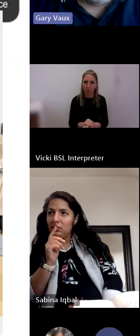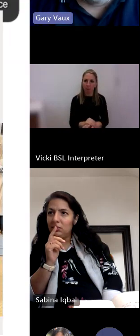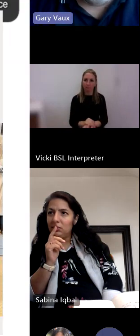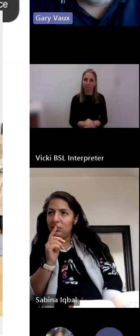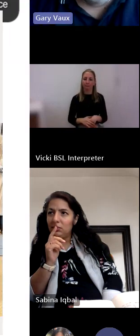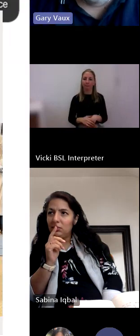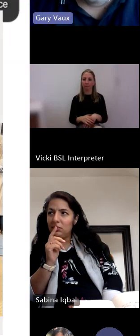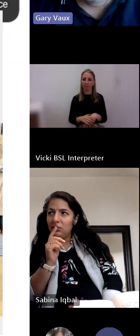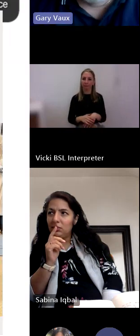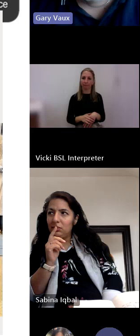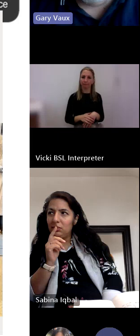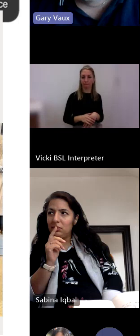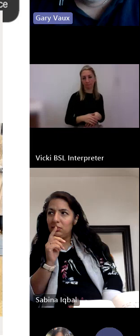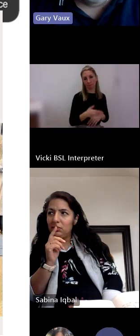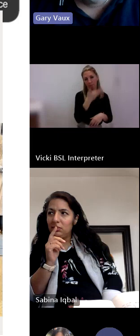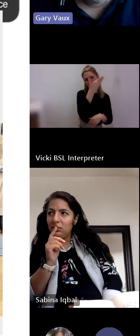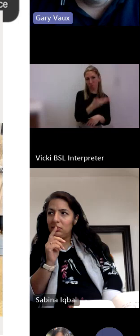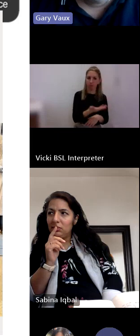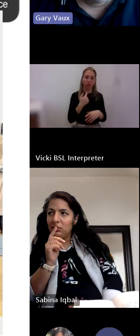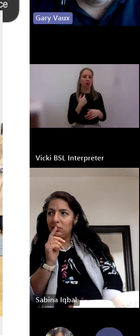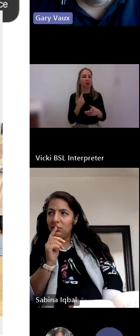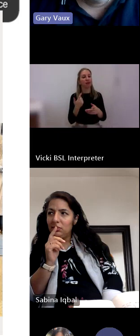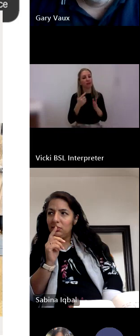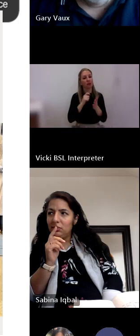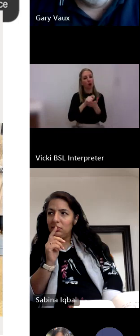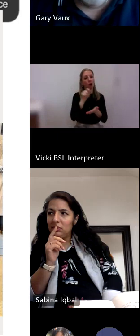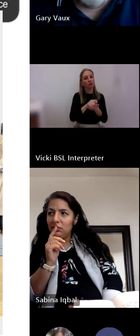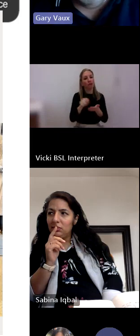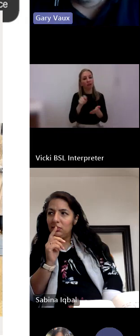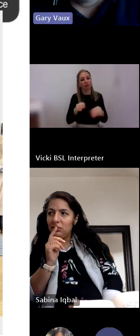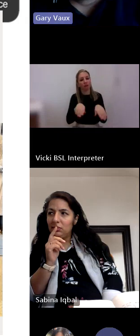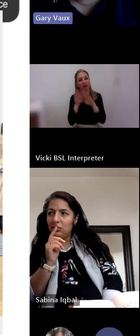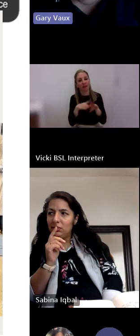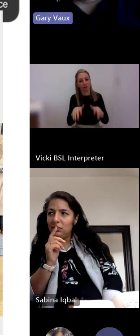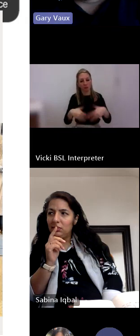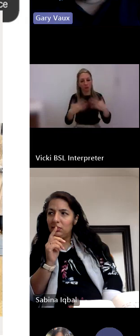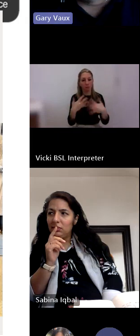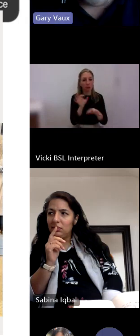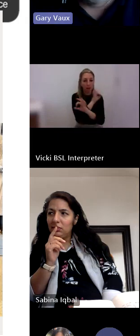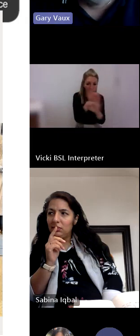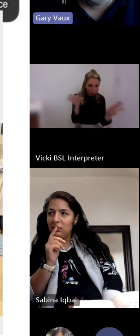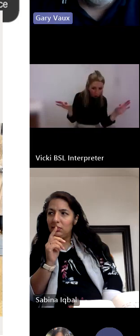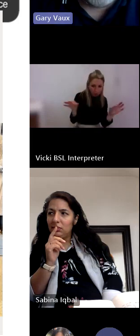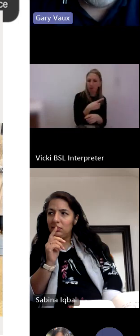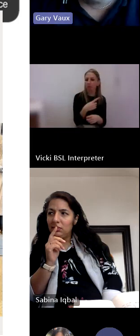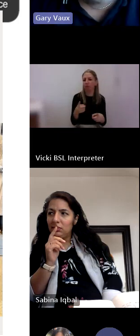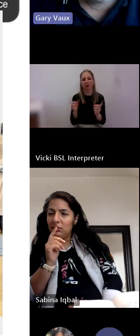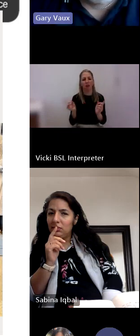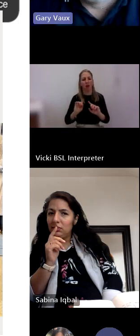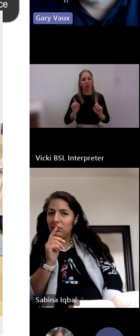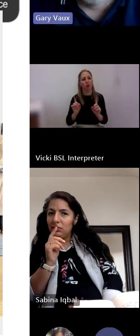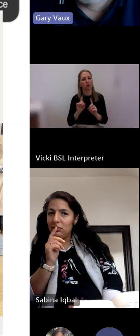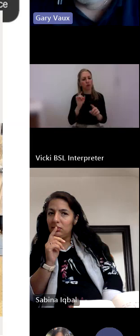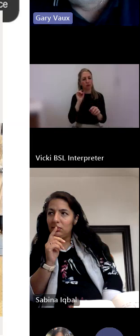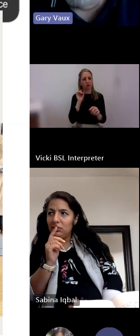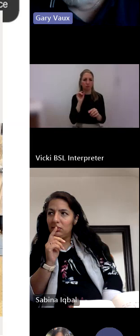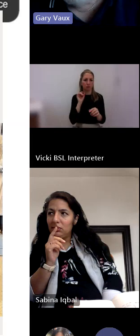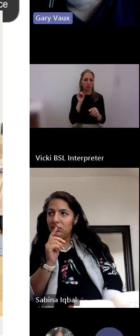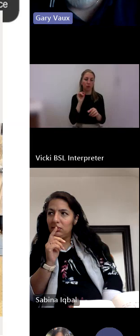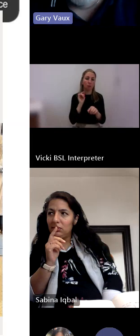The Office of National Statistics asked people what's the biggest factor for them, and it's the price of